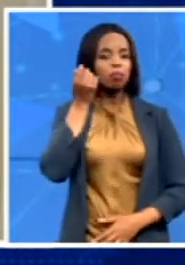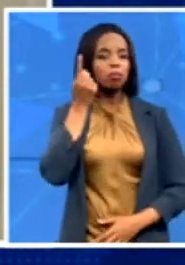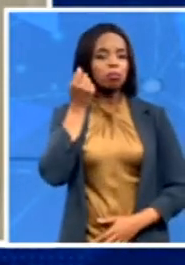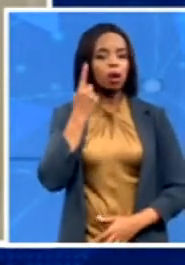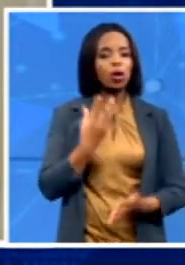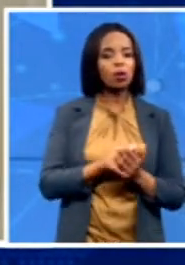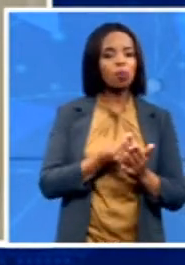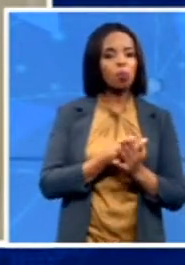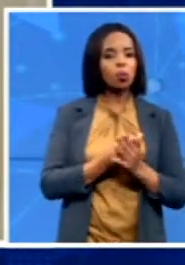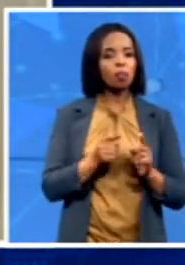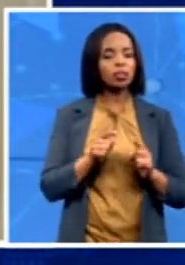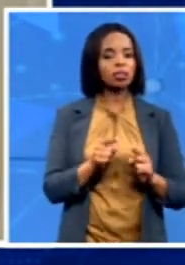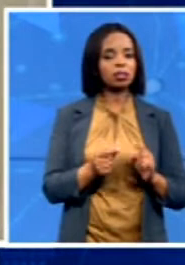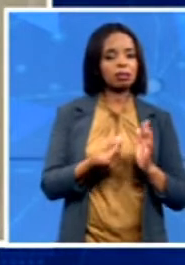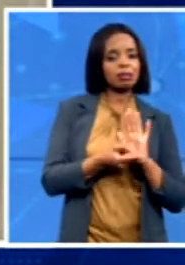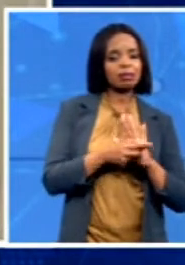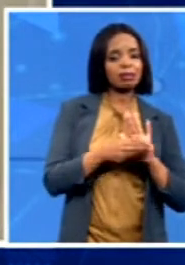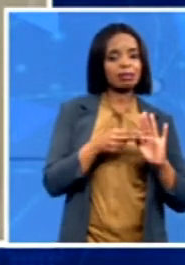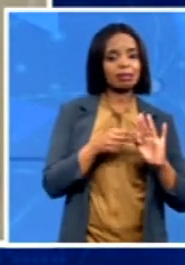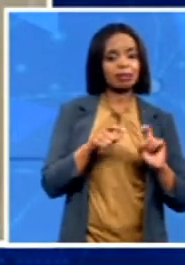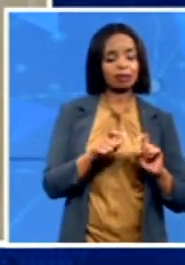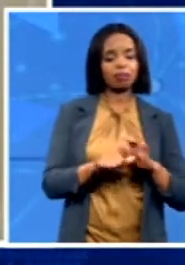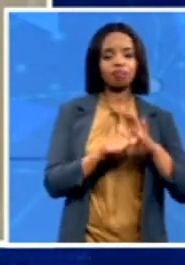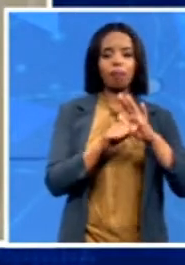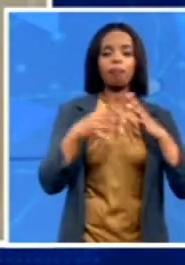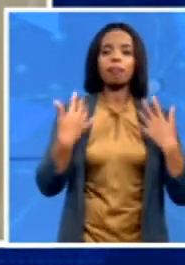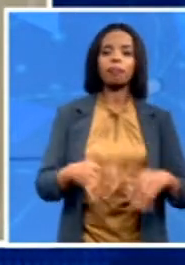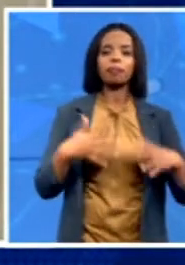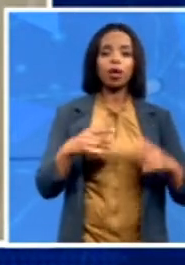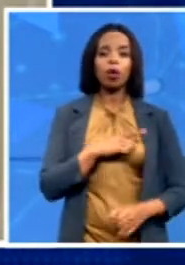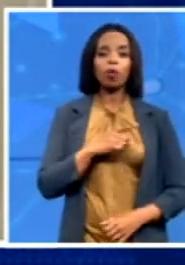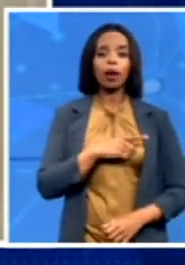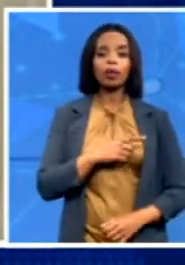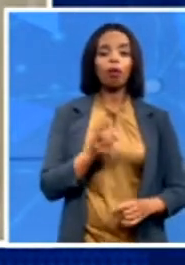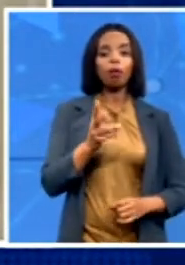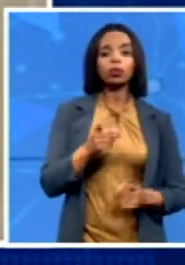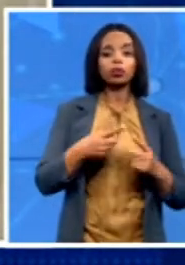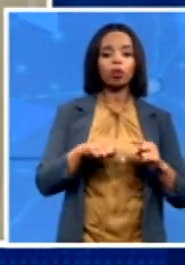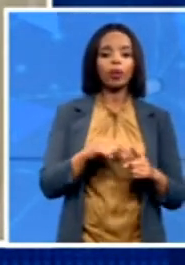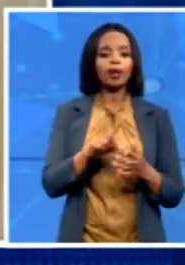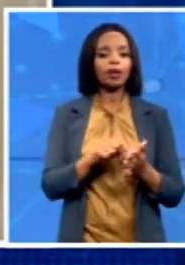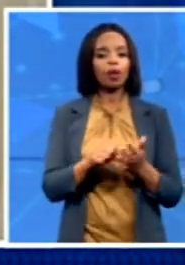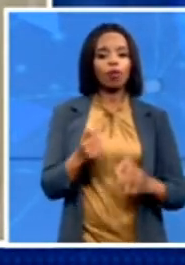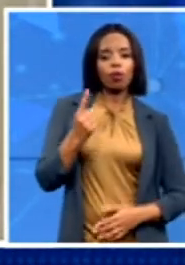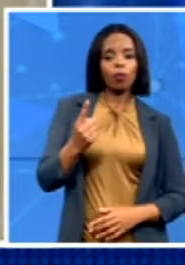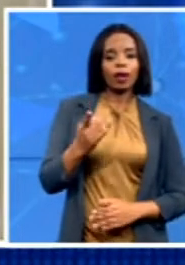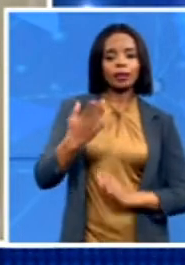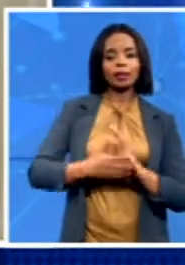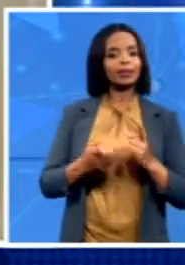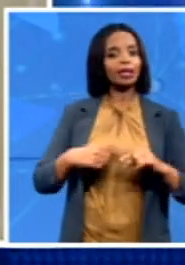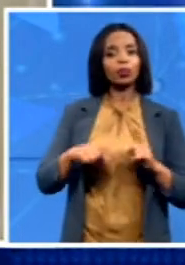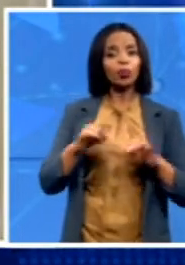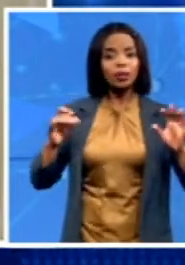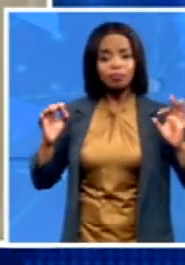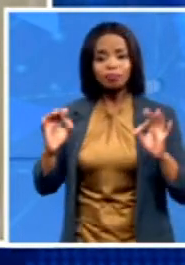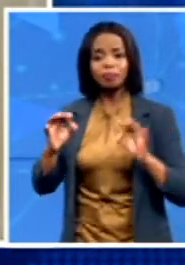because we also have voters on the one side, but we don't quite understand what the challenges are that the